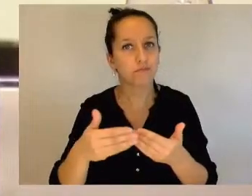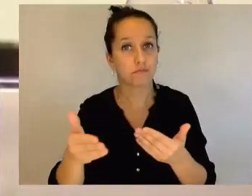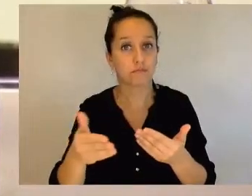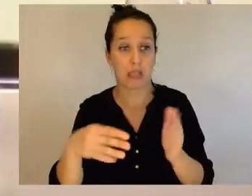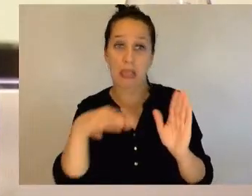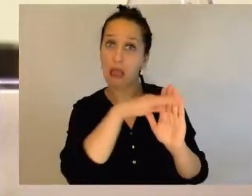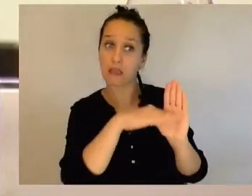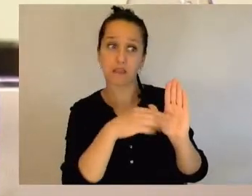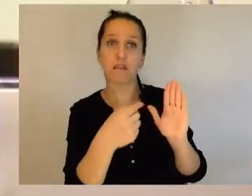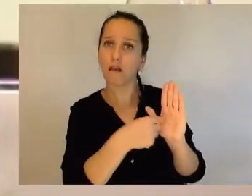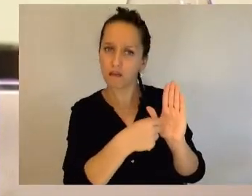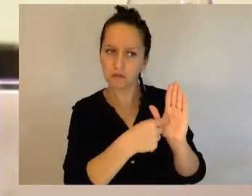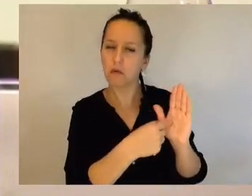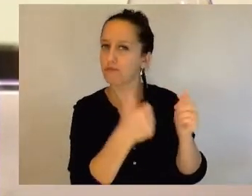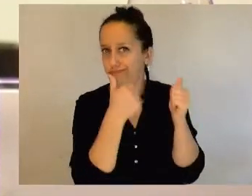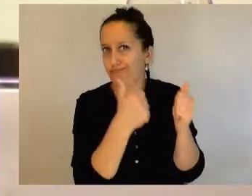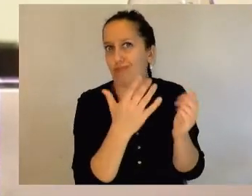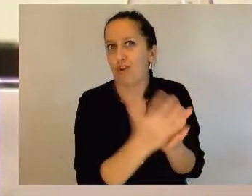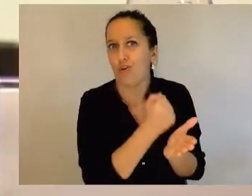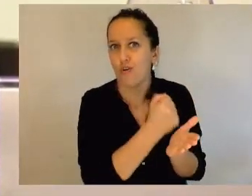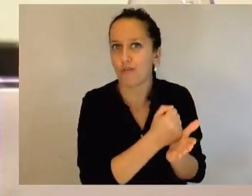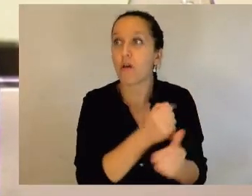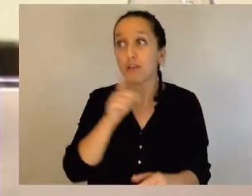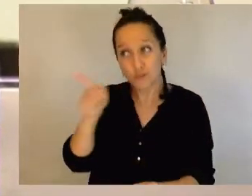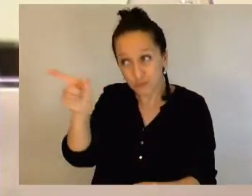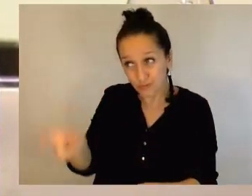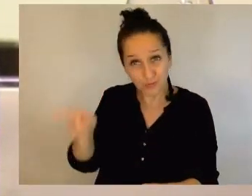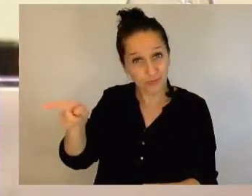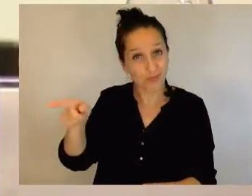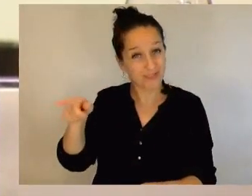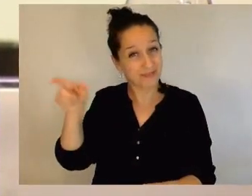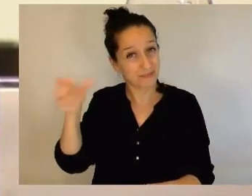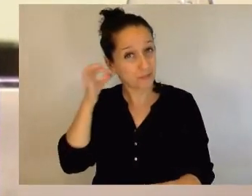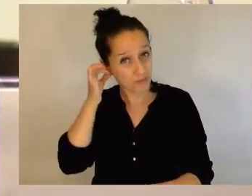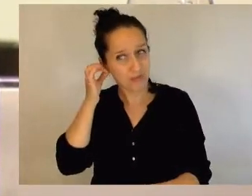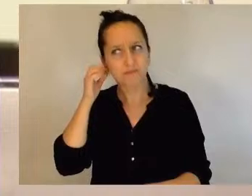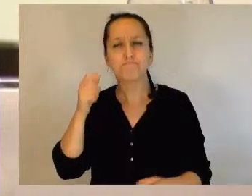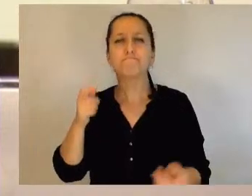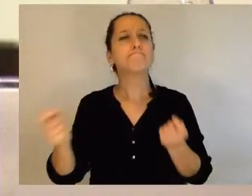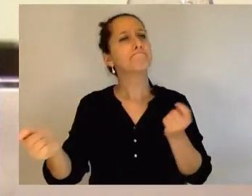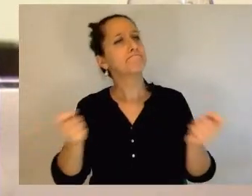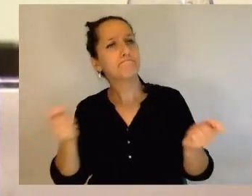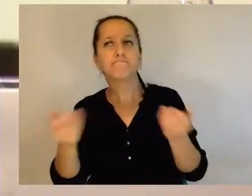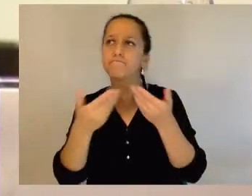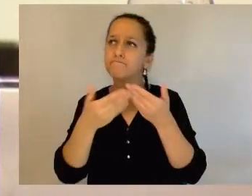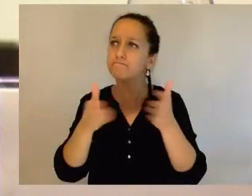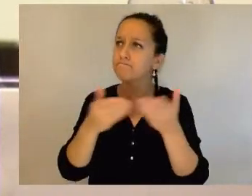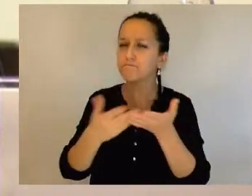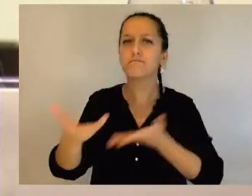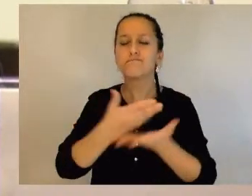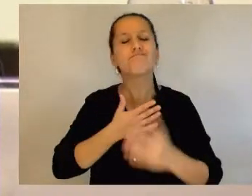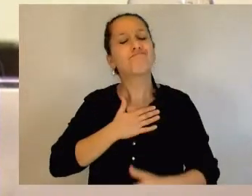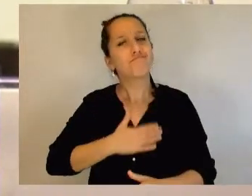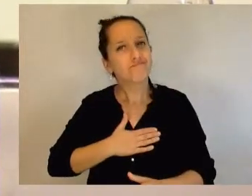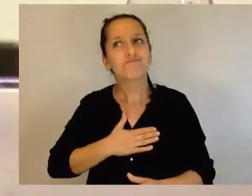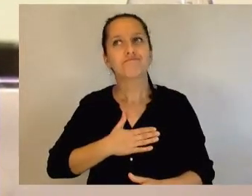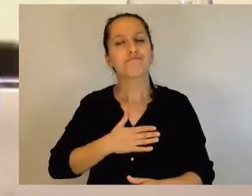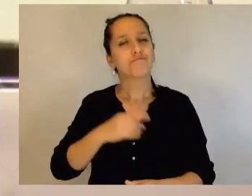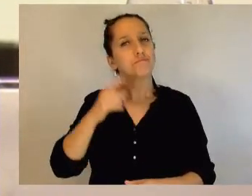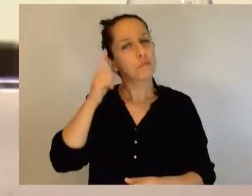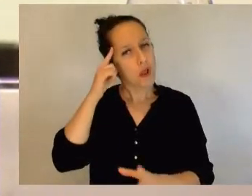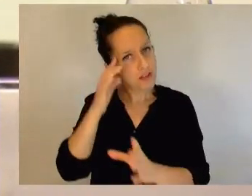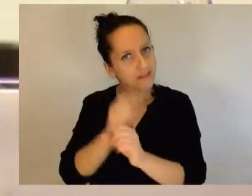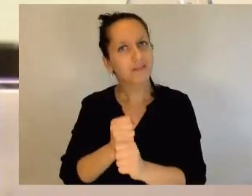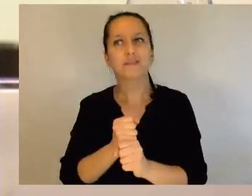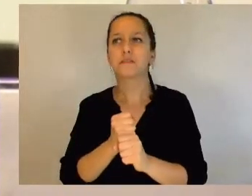meeting. Not only the agenda, but the way in which you have led this conference opens a space of